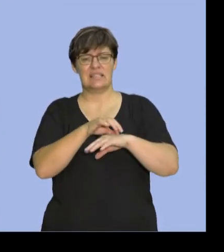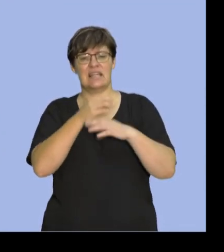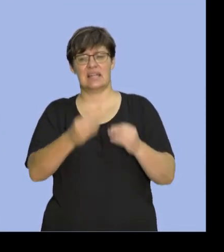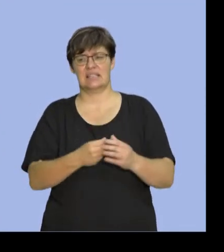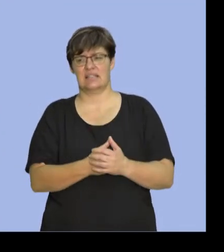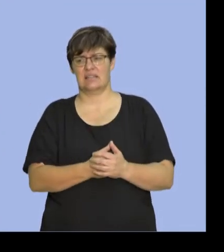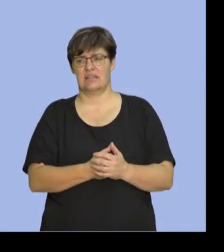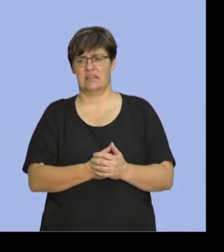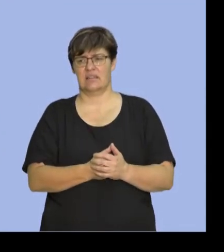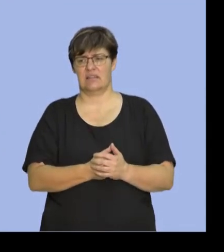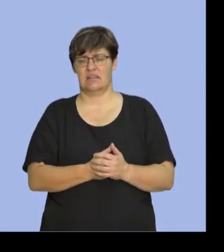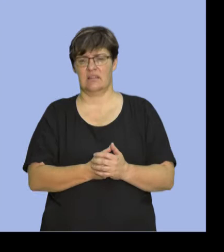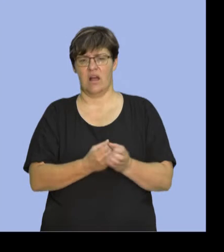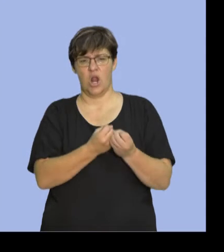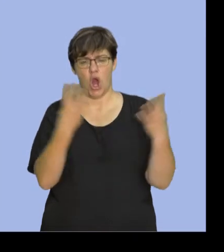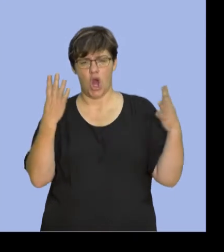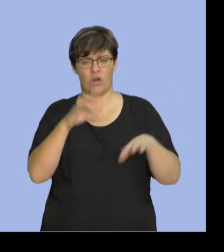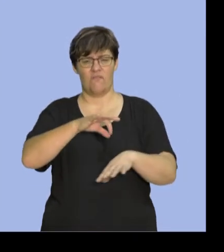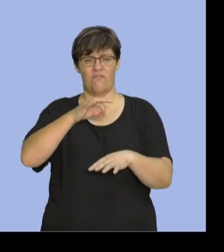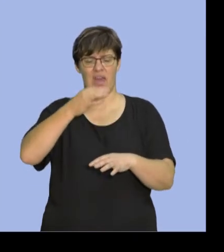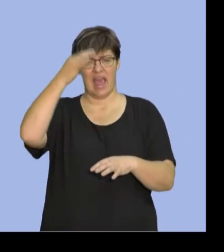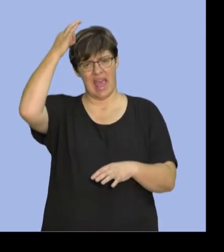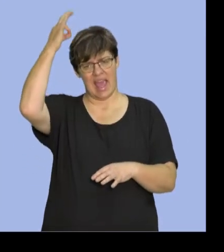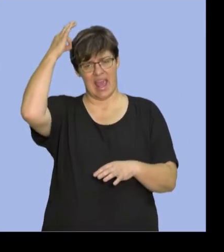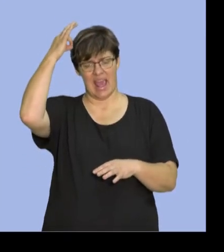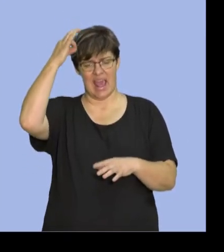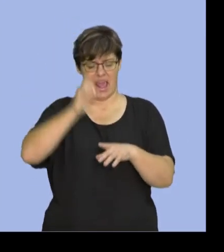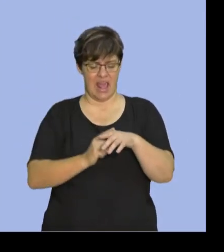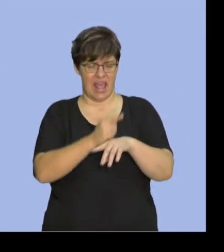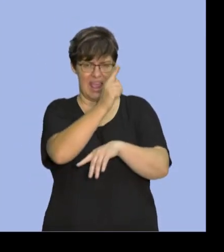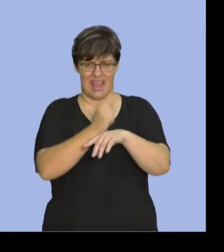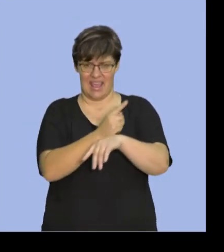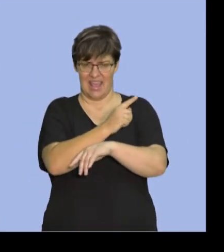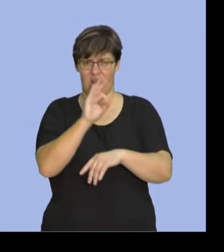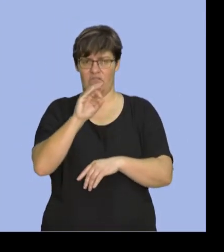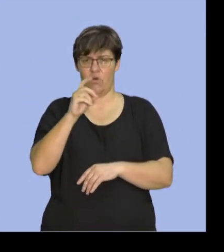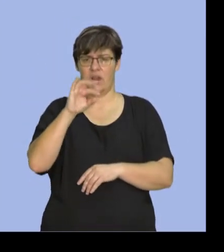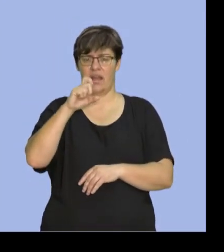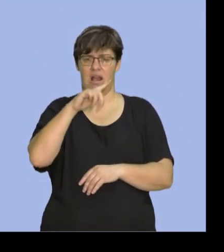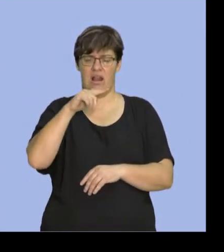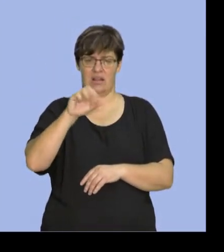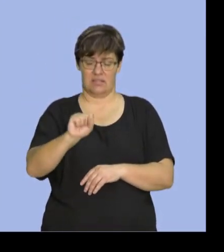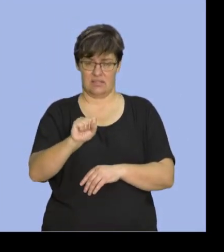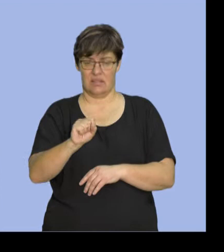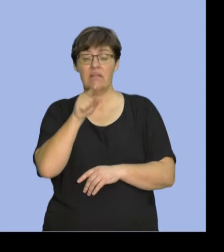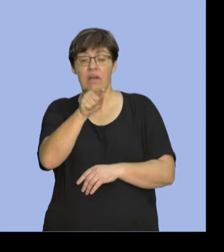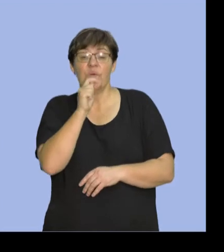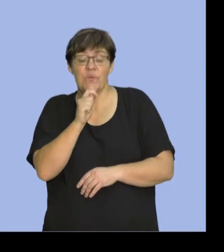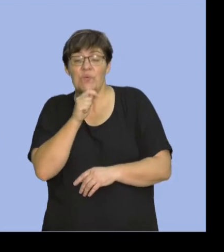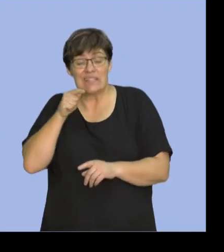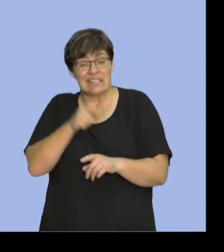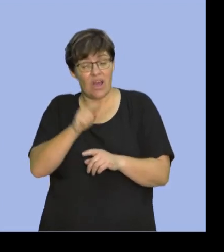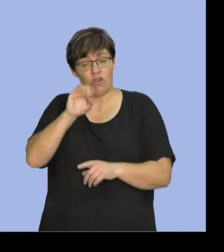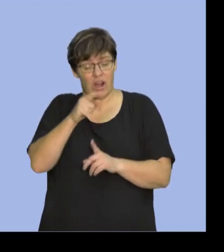obviously lots of hair follicles, and these hair follicles are basically a mechanism that the body uses to